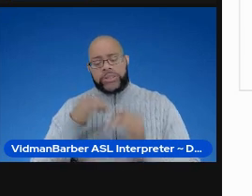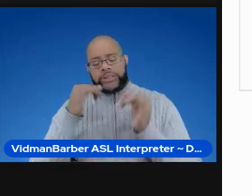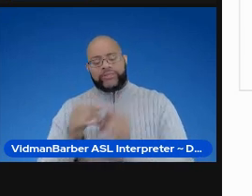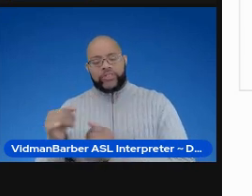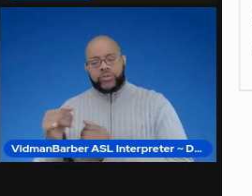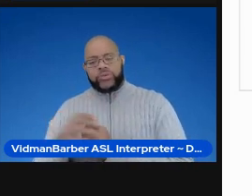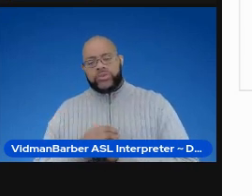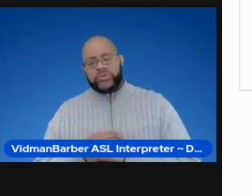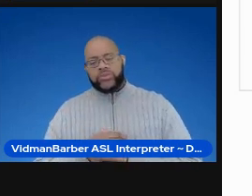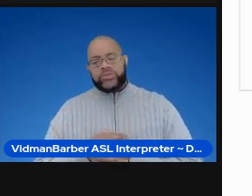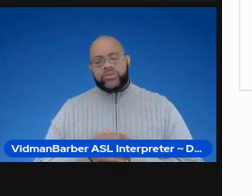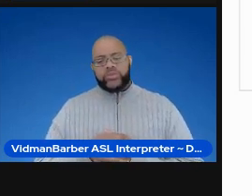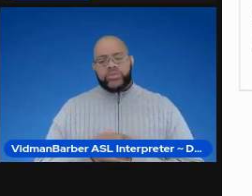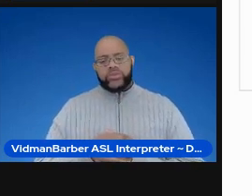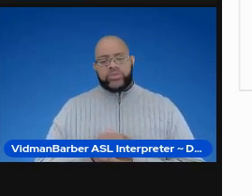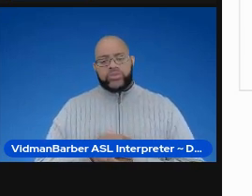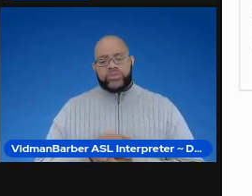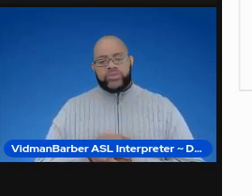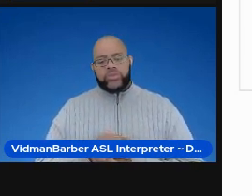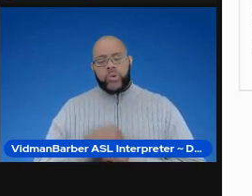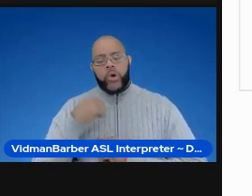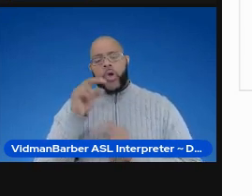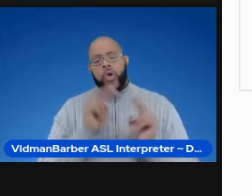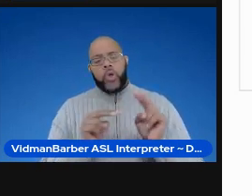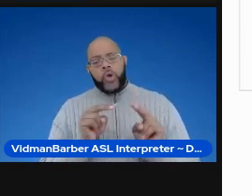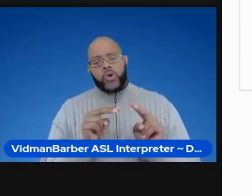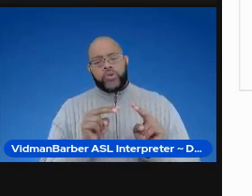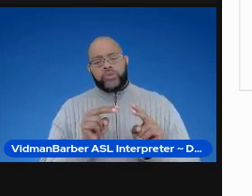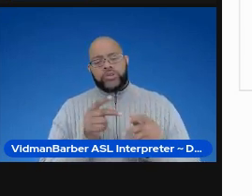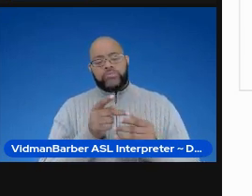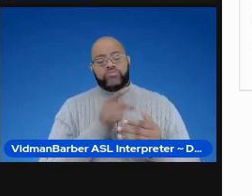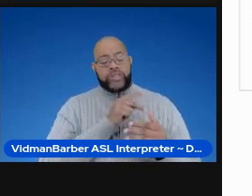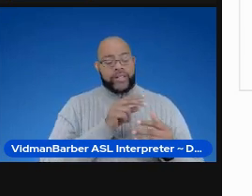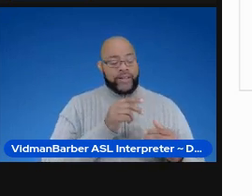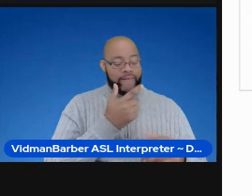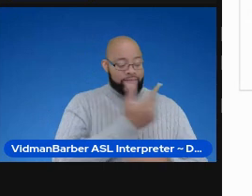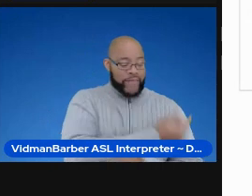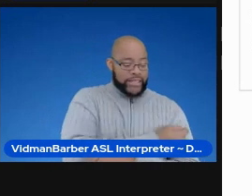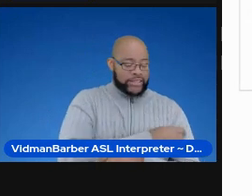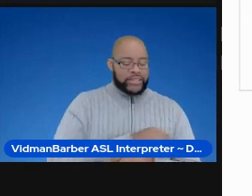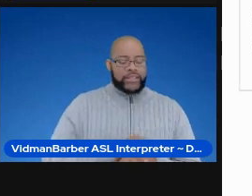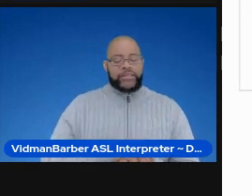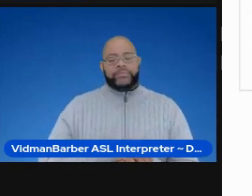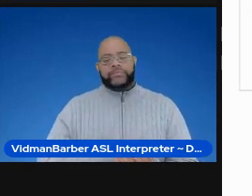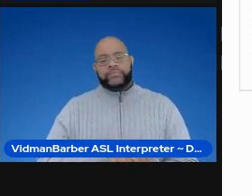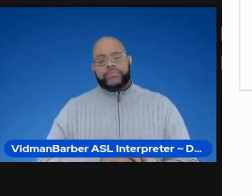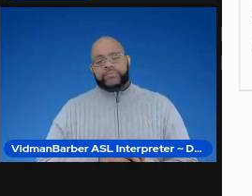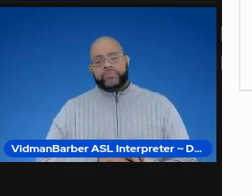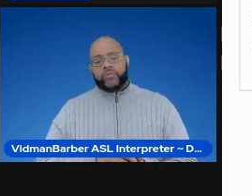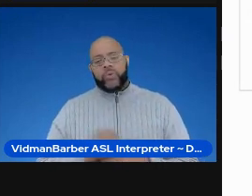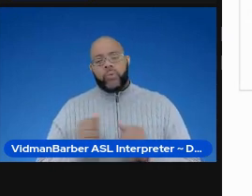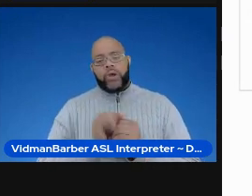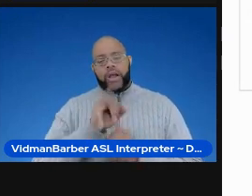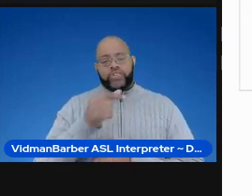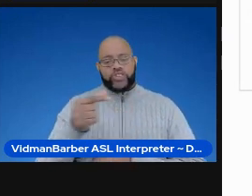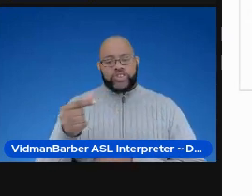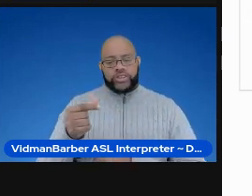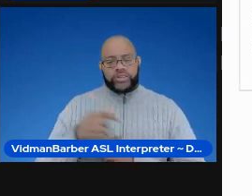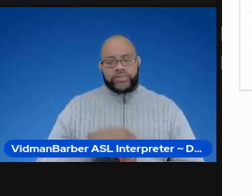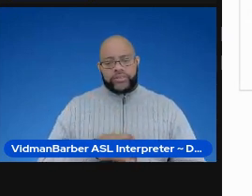say, we looked at the pre-vaccine with IgG.